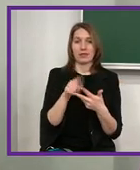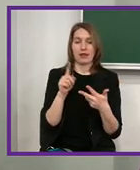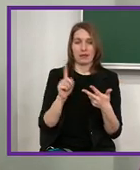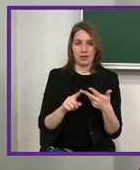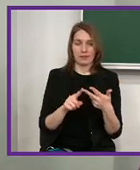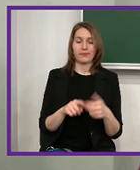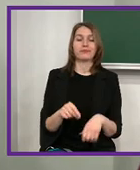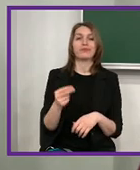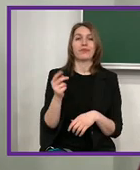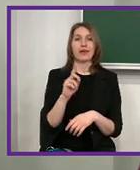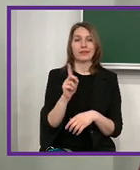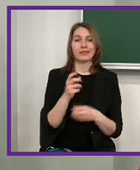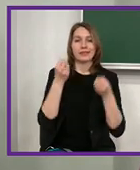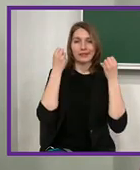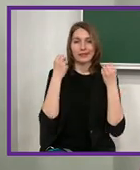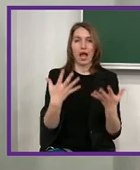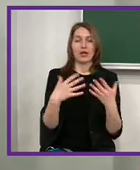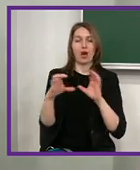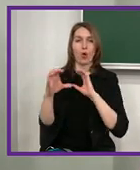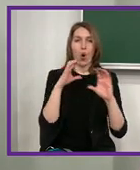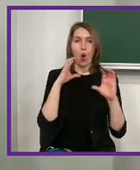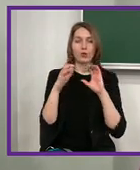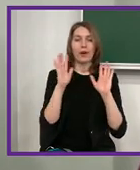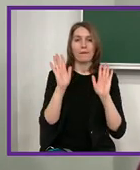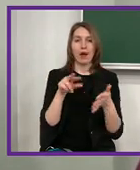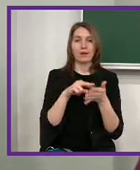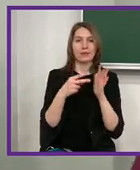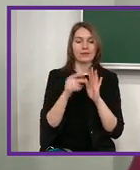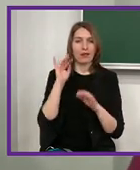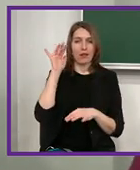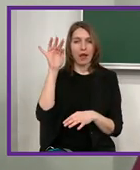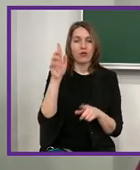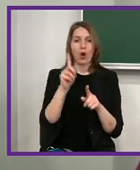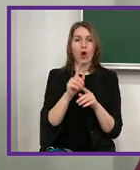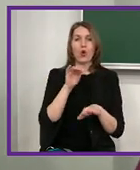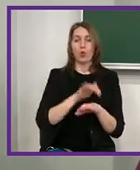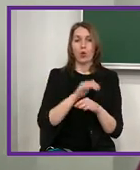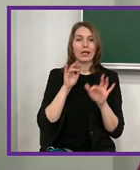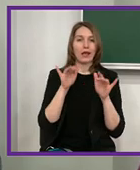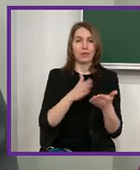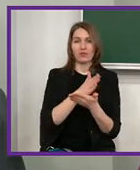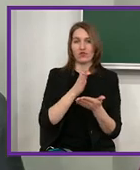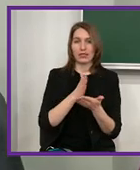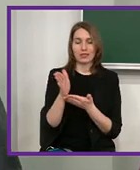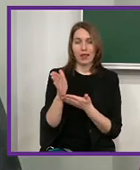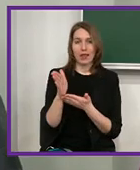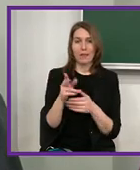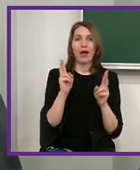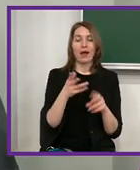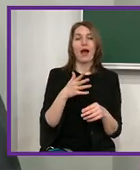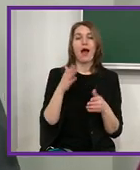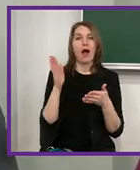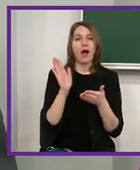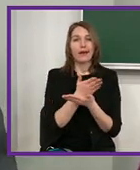of a strategy through a range of actions that the company is committed to addressing human rights risk. Often companies will adopt